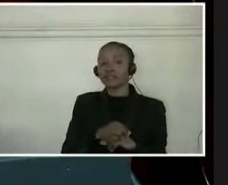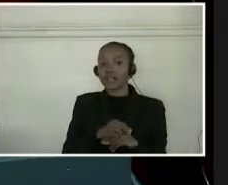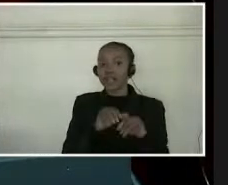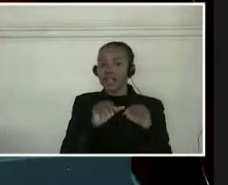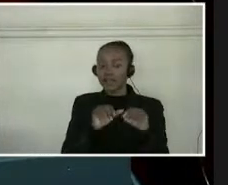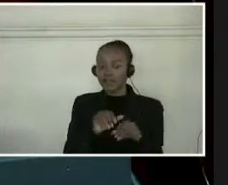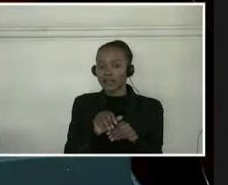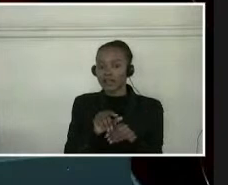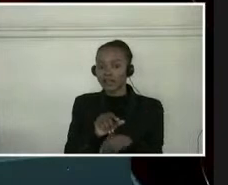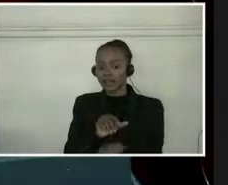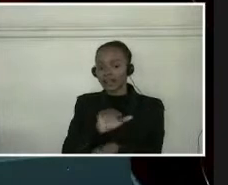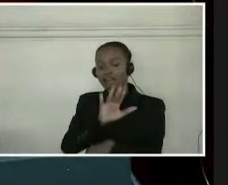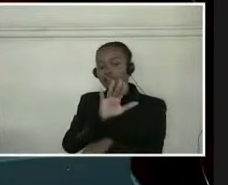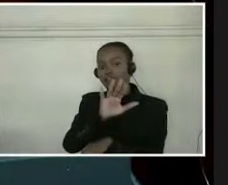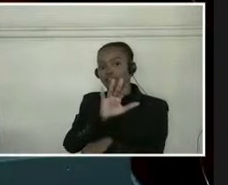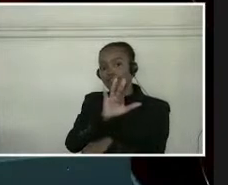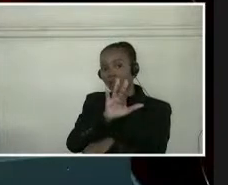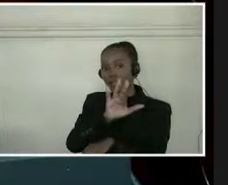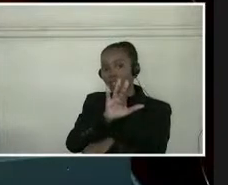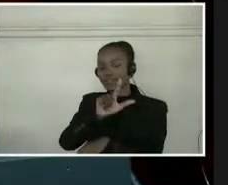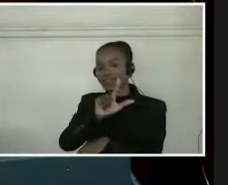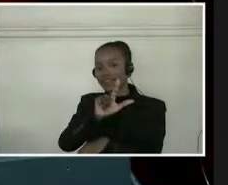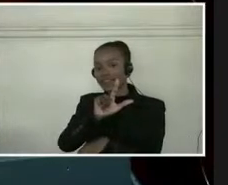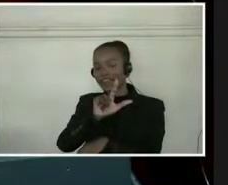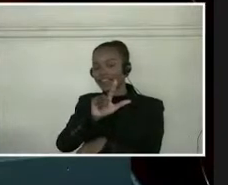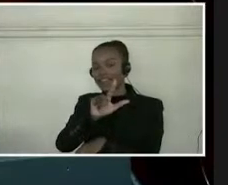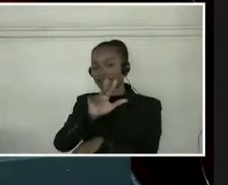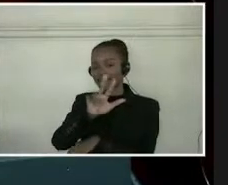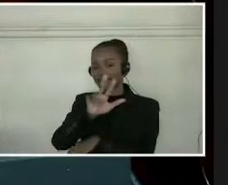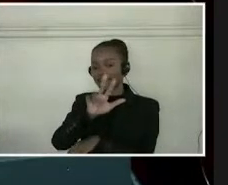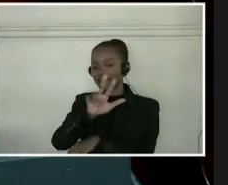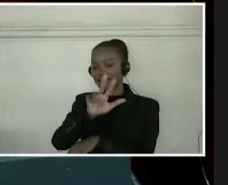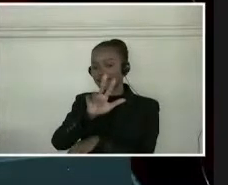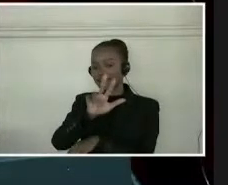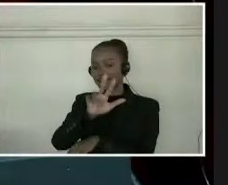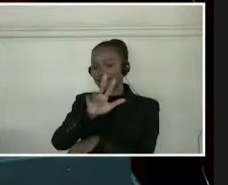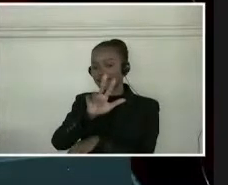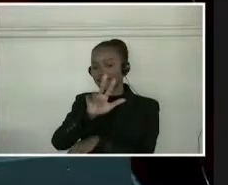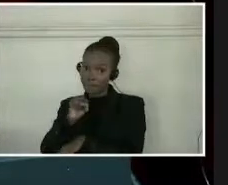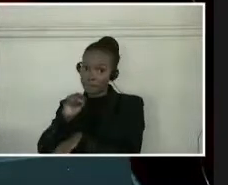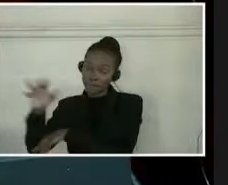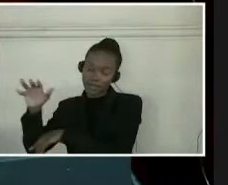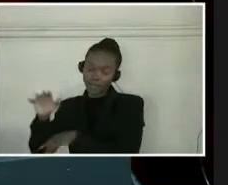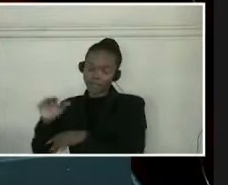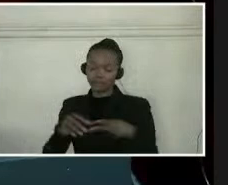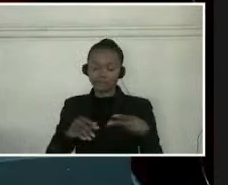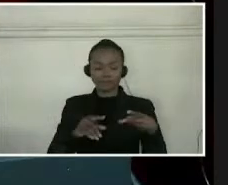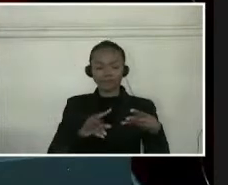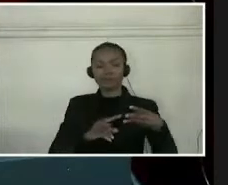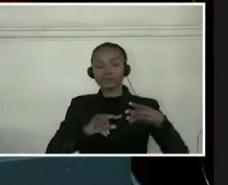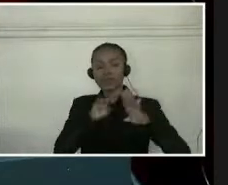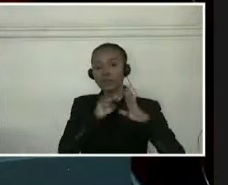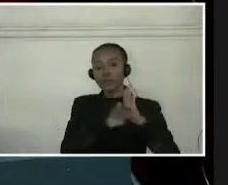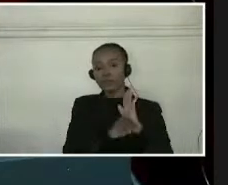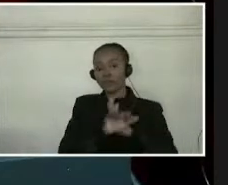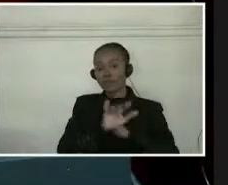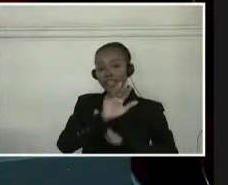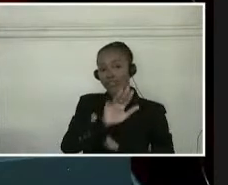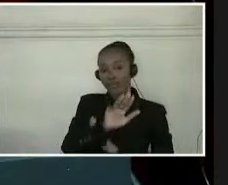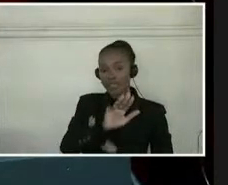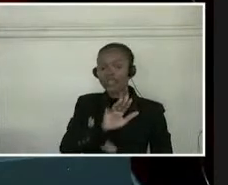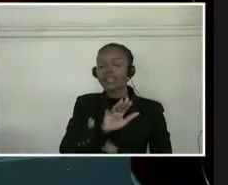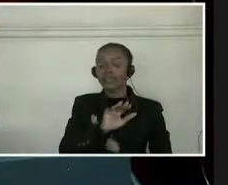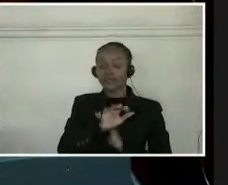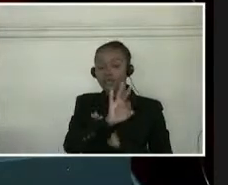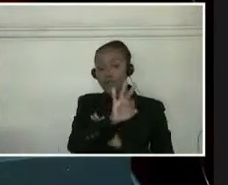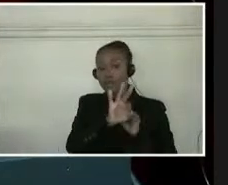574 000 program 3 which is library and archive services with 500 million 548